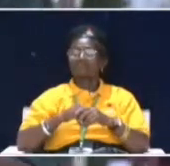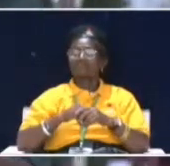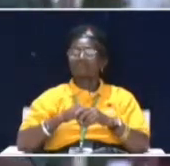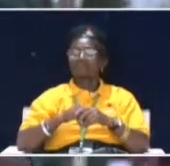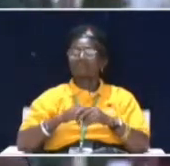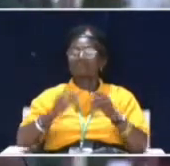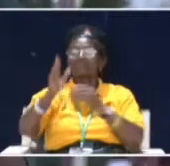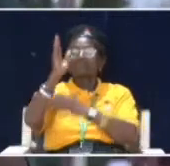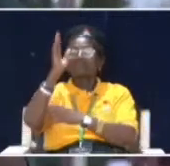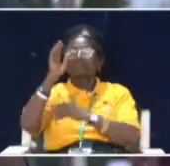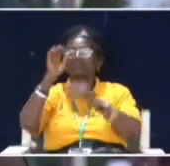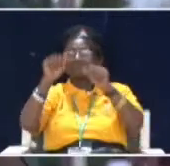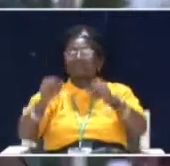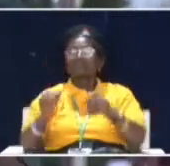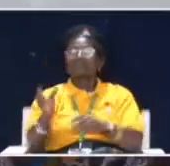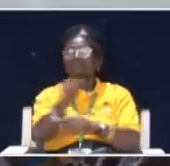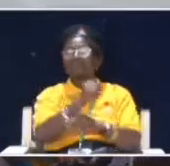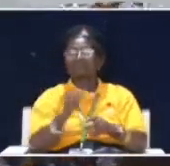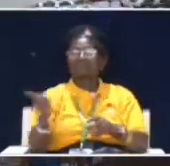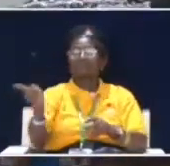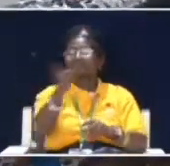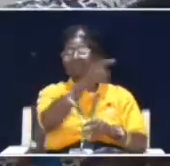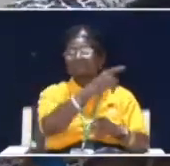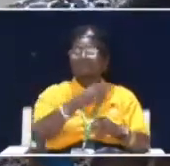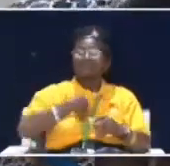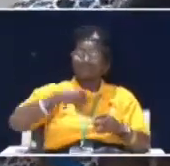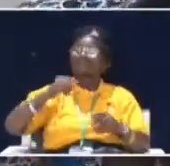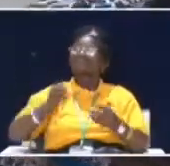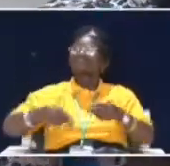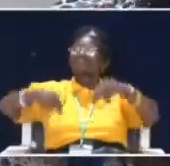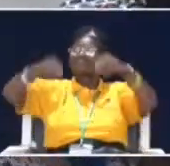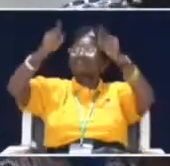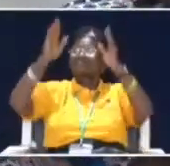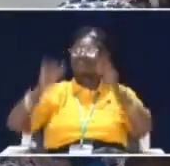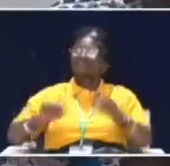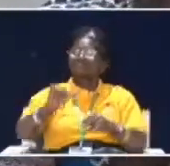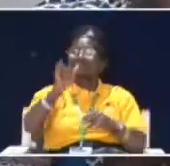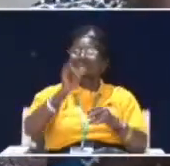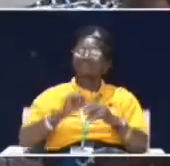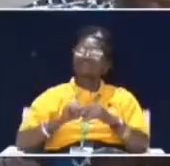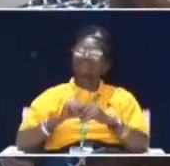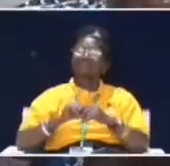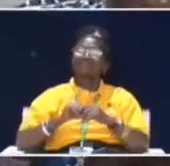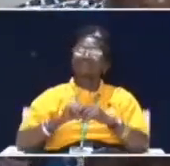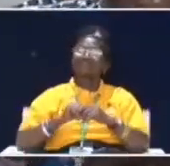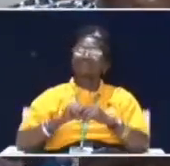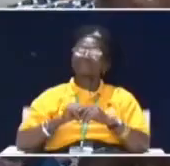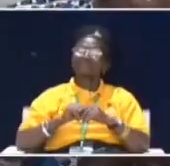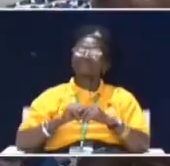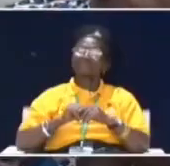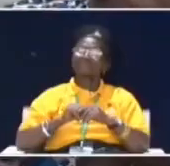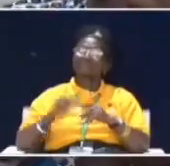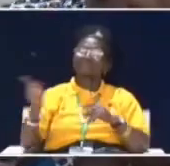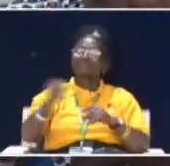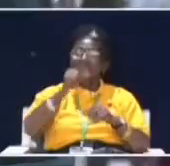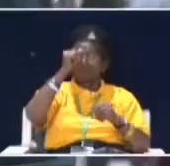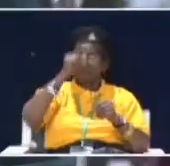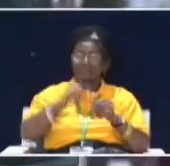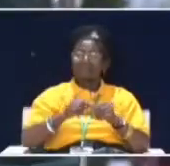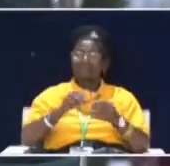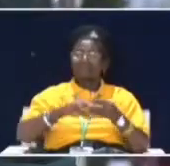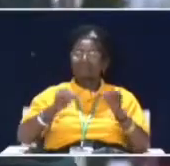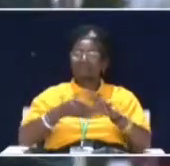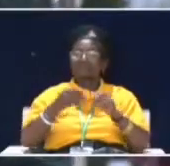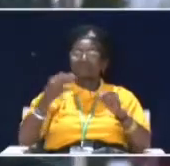God can take you higher still. Olorun tun le gbe oga siwaju si. You remember the story of